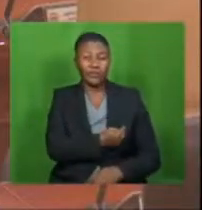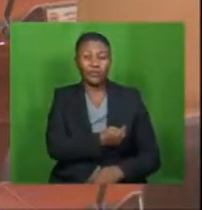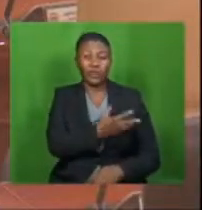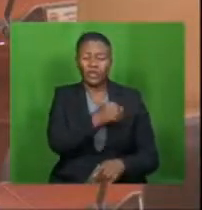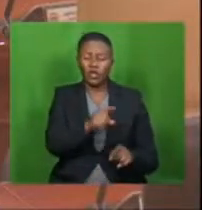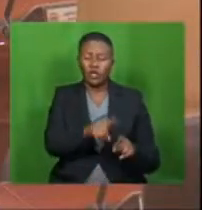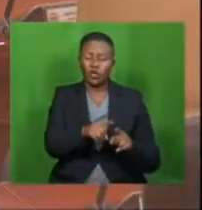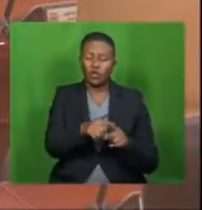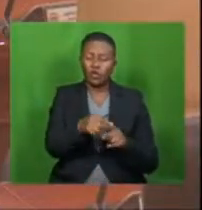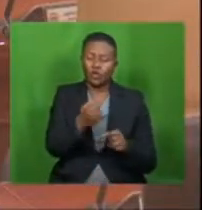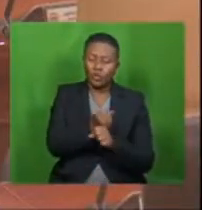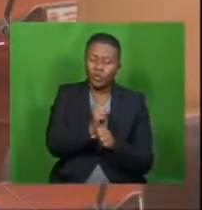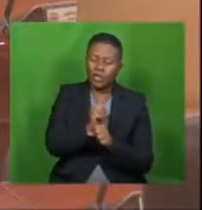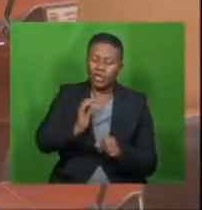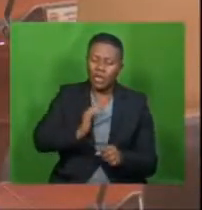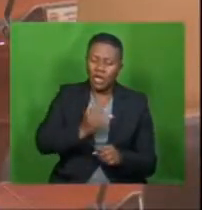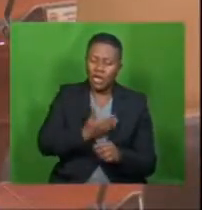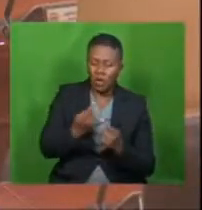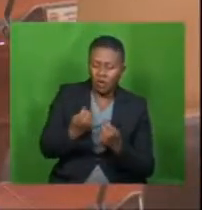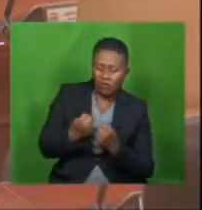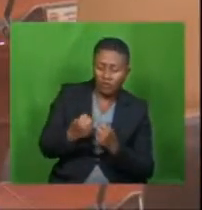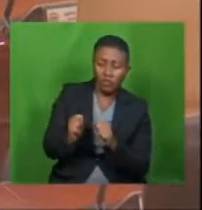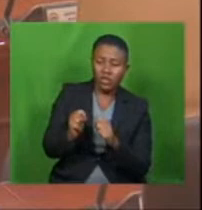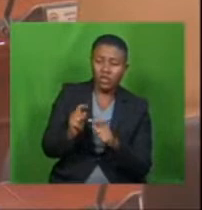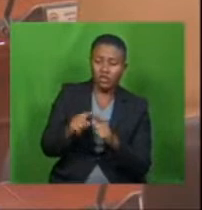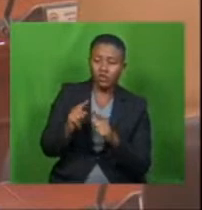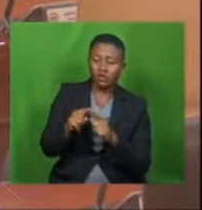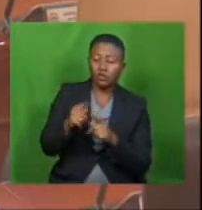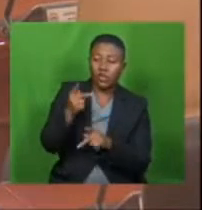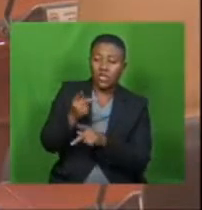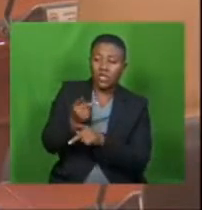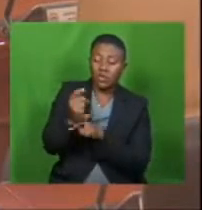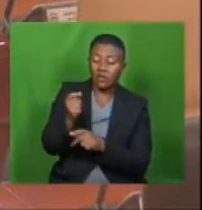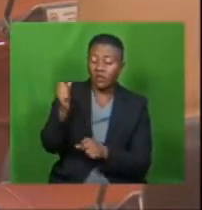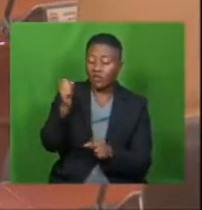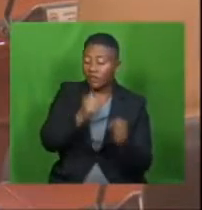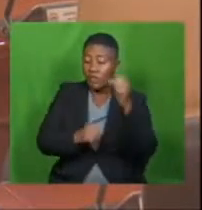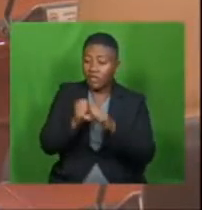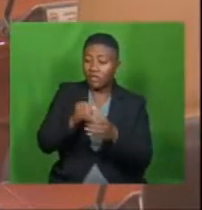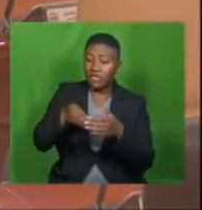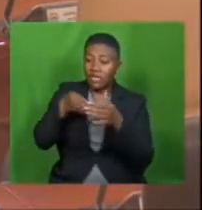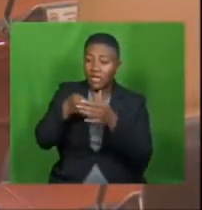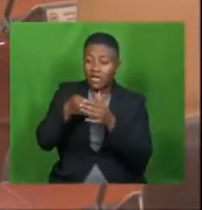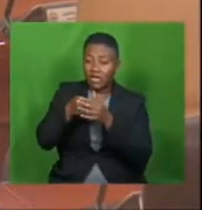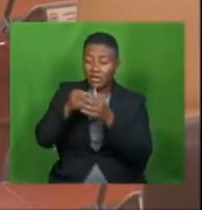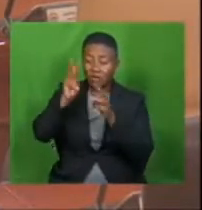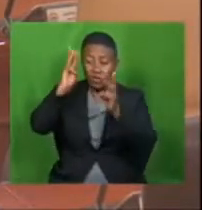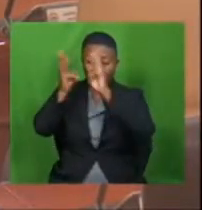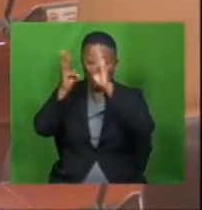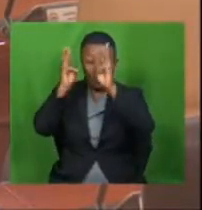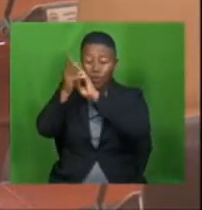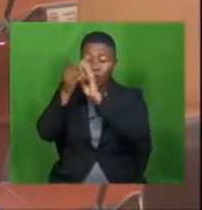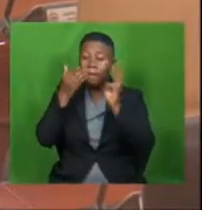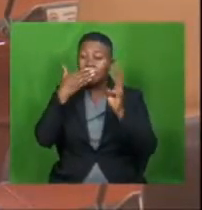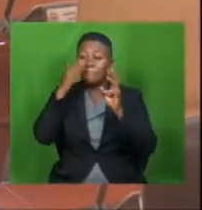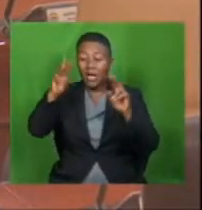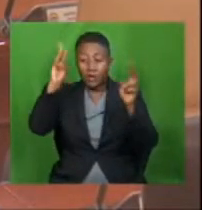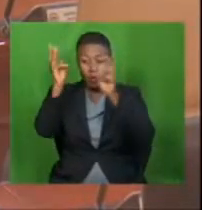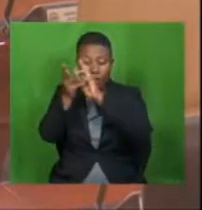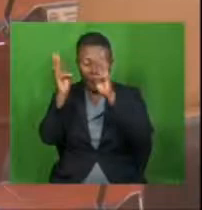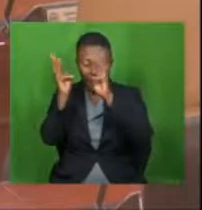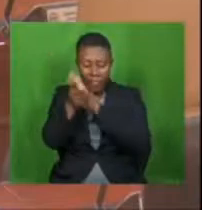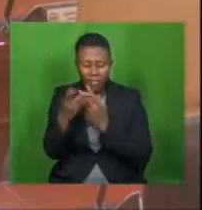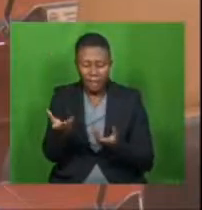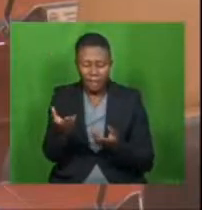our effort in sustaining the fight against climate change. Climate change is not a good thing. It is devastating the